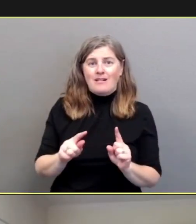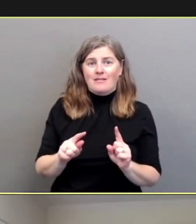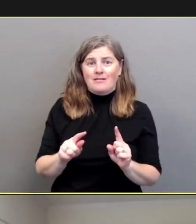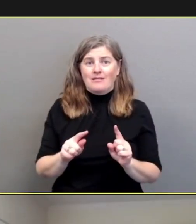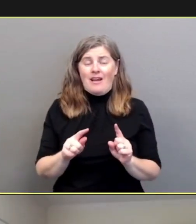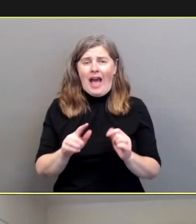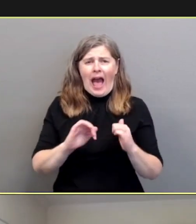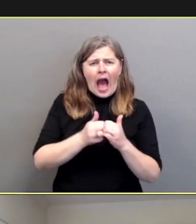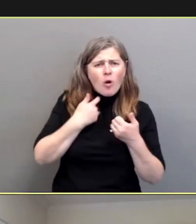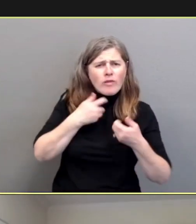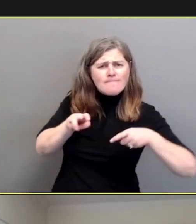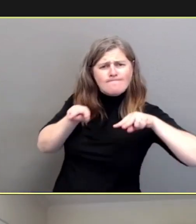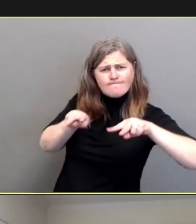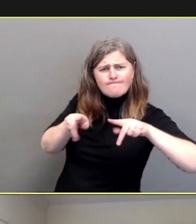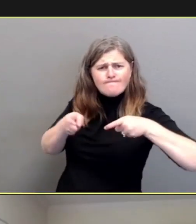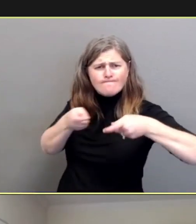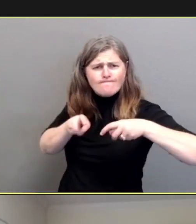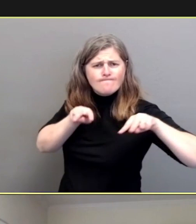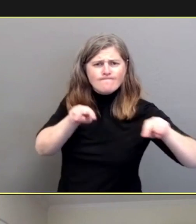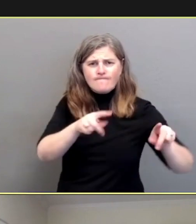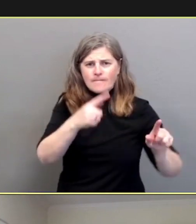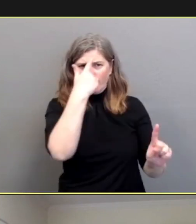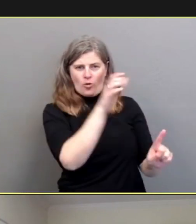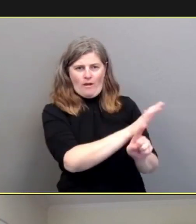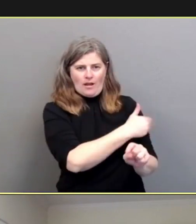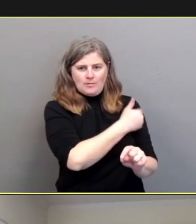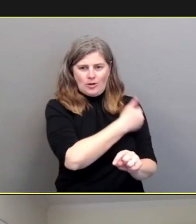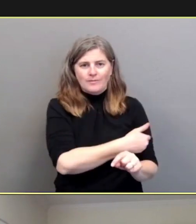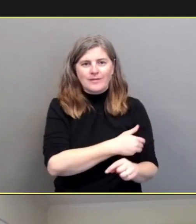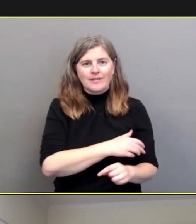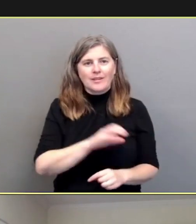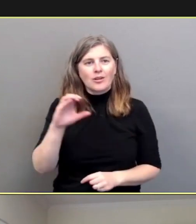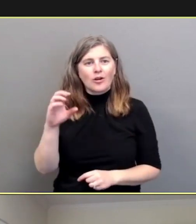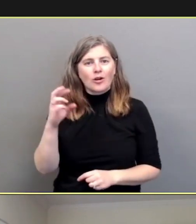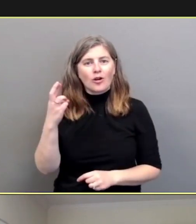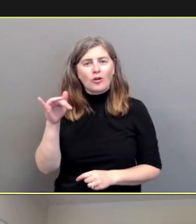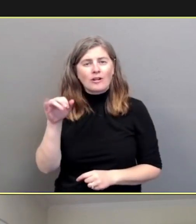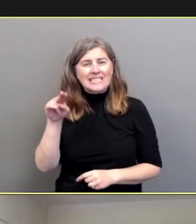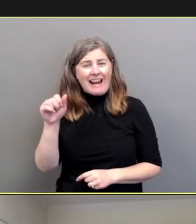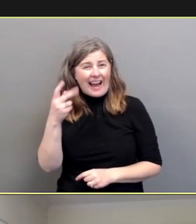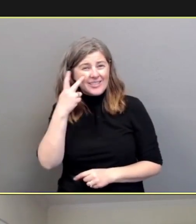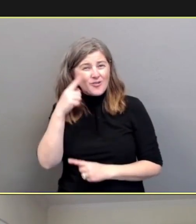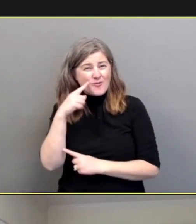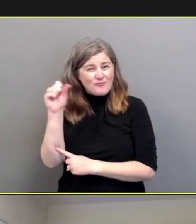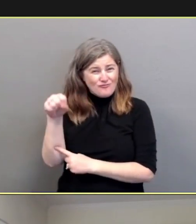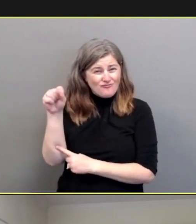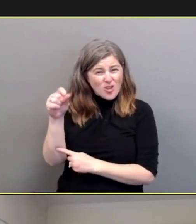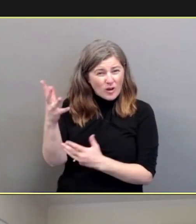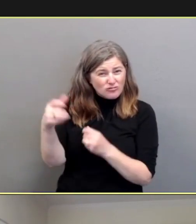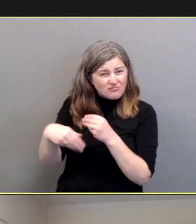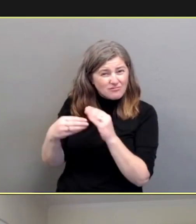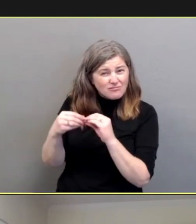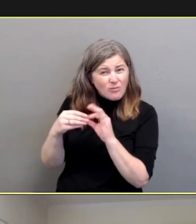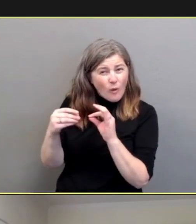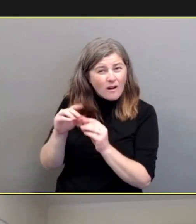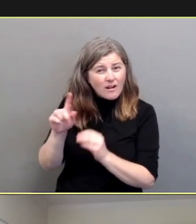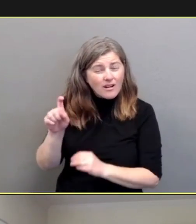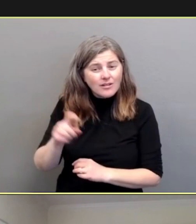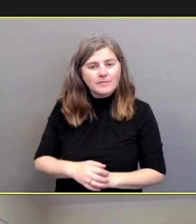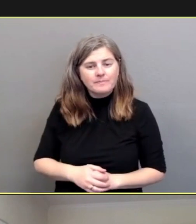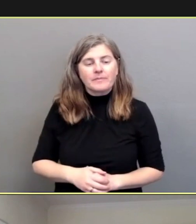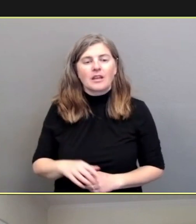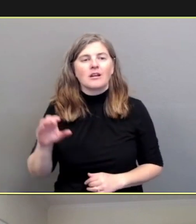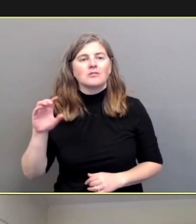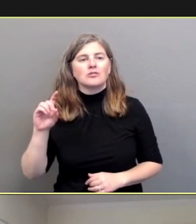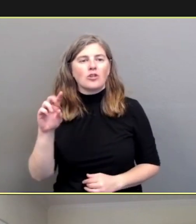to individuals. And Christina, I saw you nodding your head. Do you want to say anything more about that? Oh, sorry. No,